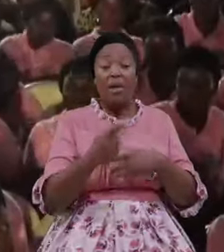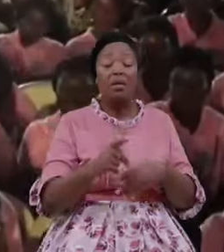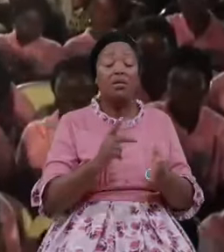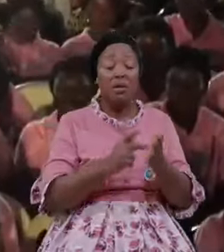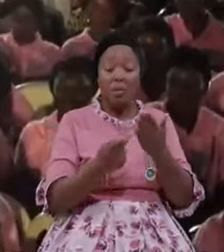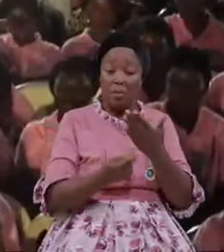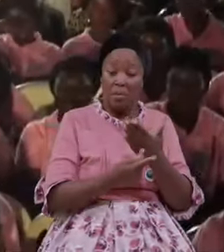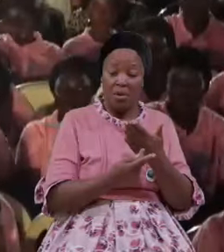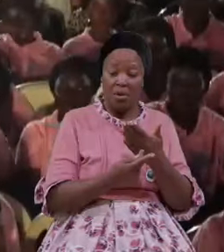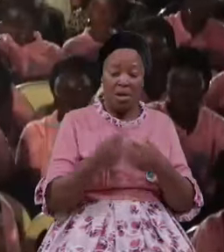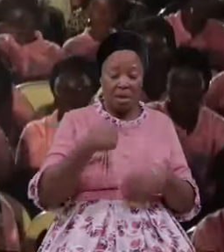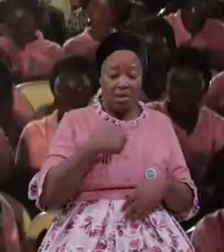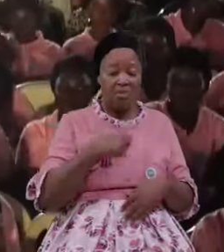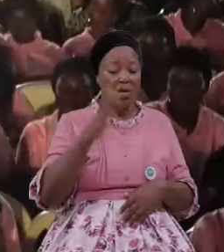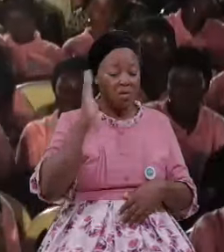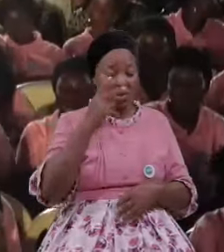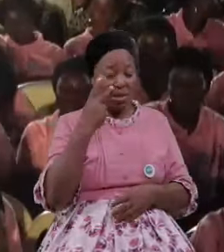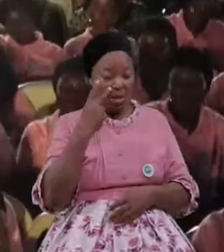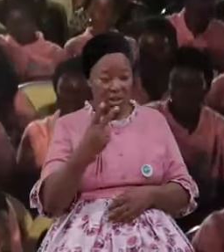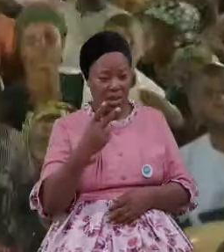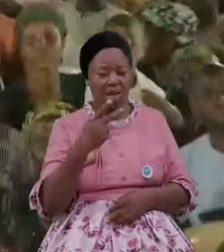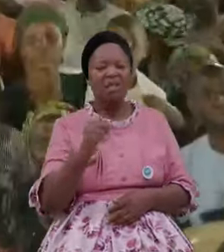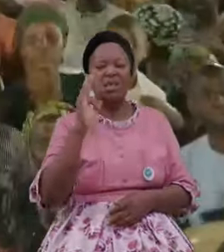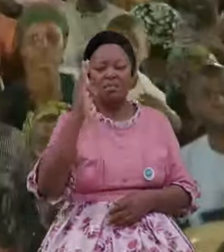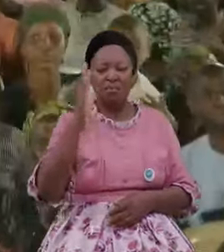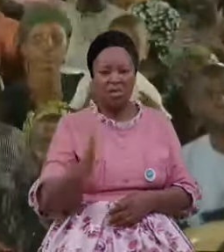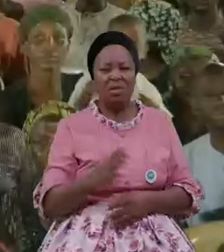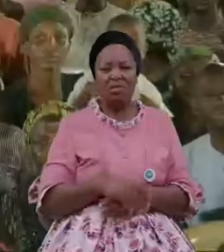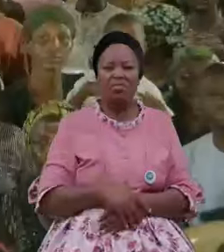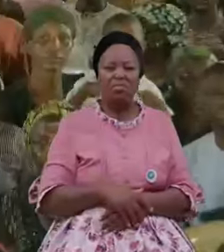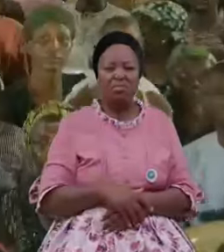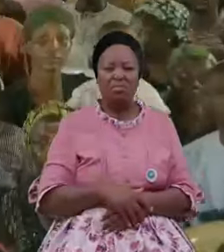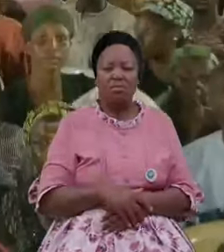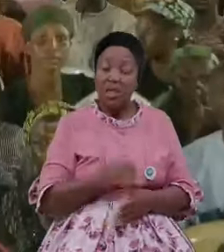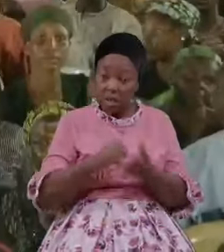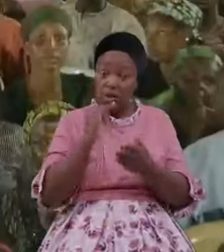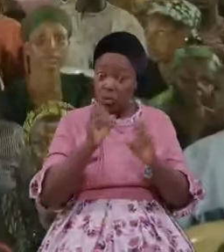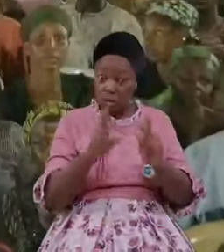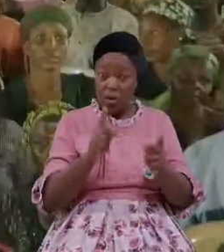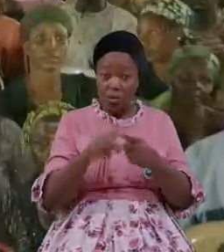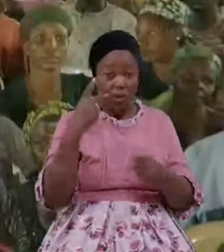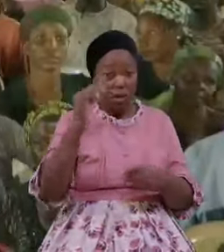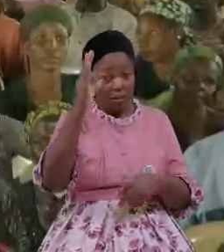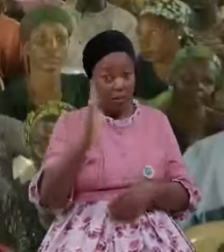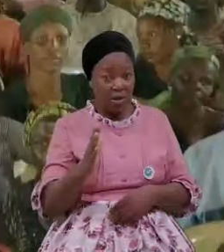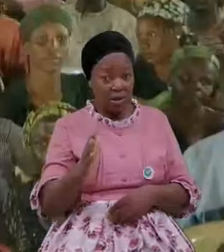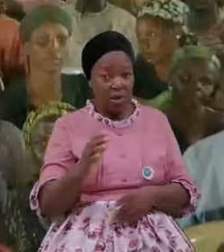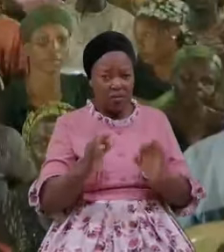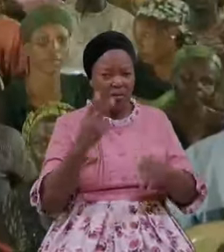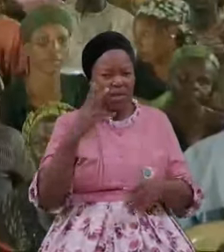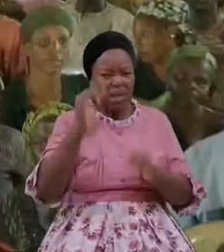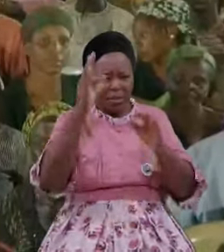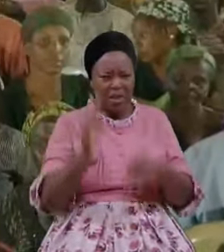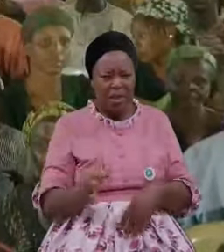will see the preacher. It's okay to see the preacher. If you see the preacher, you are coming with